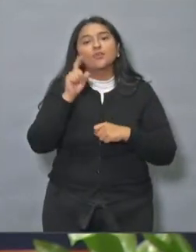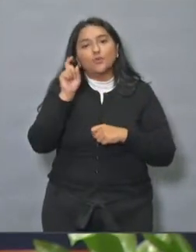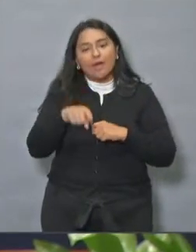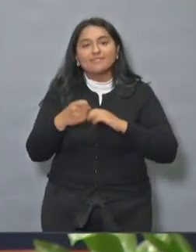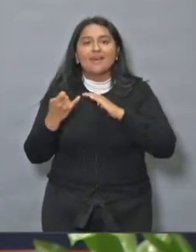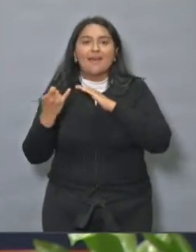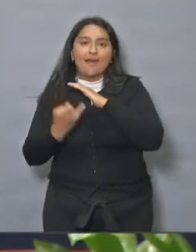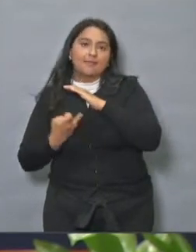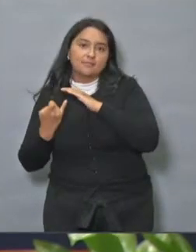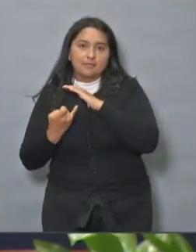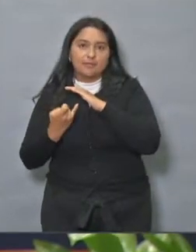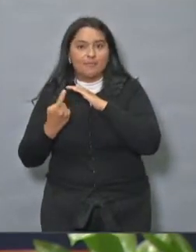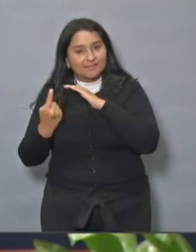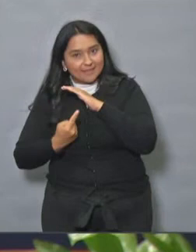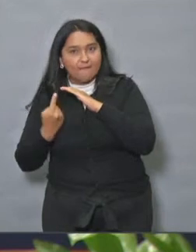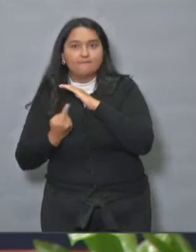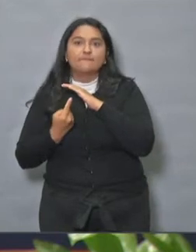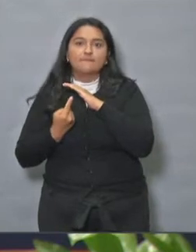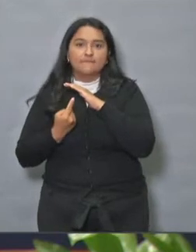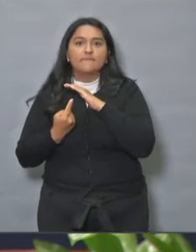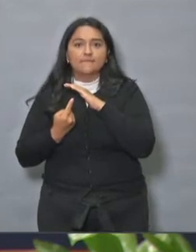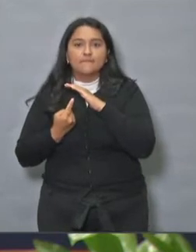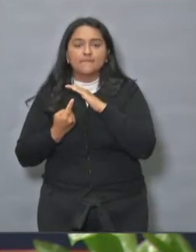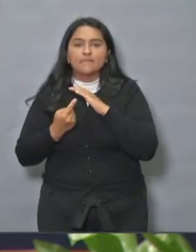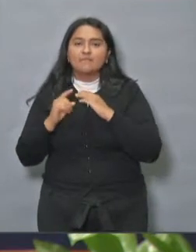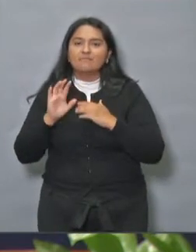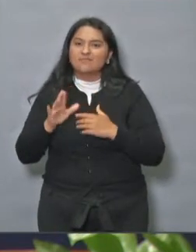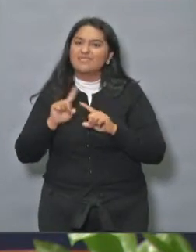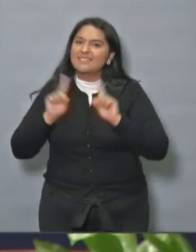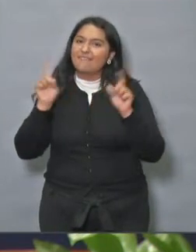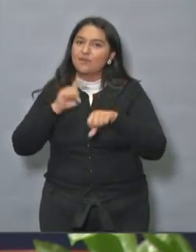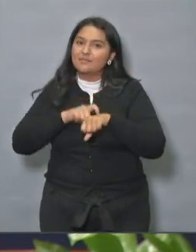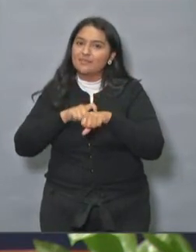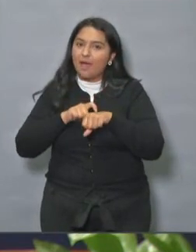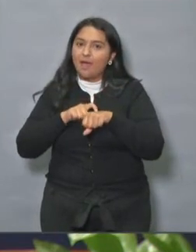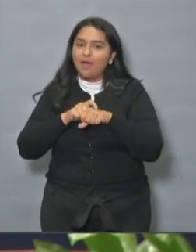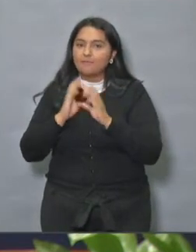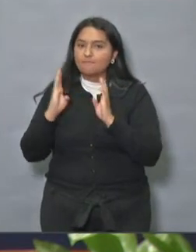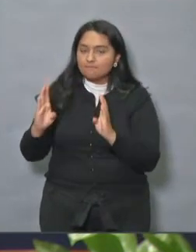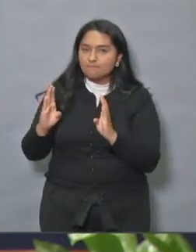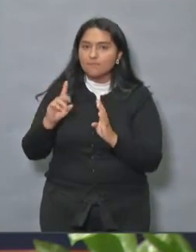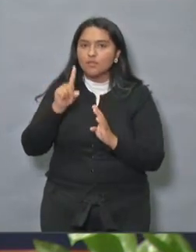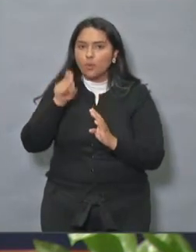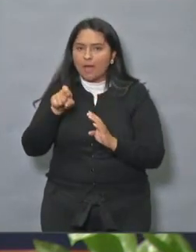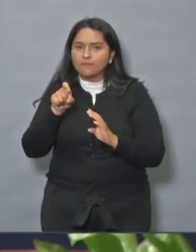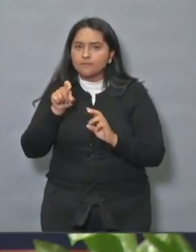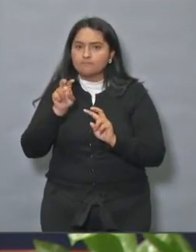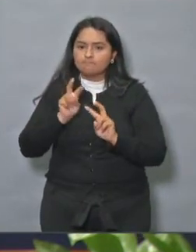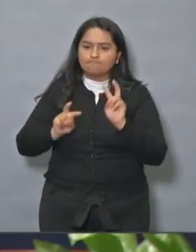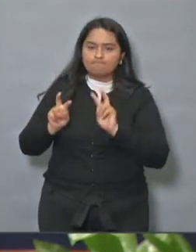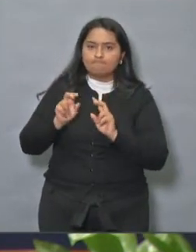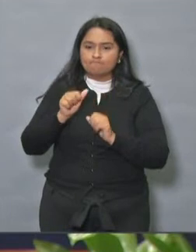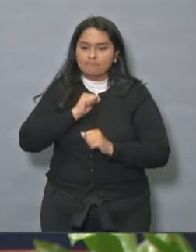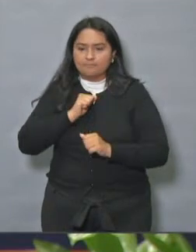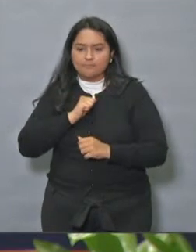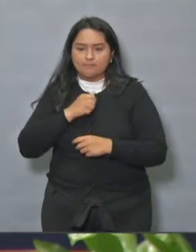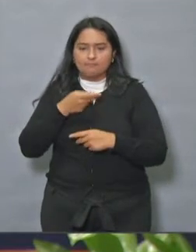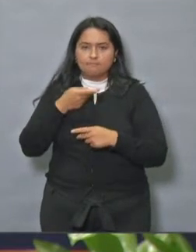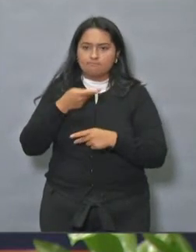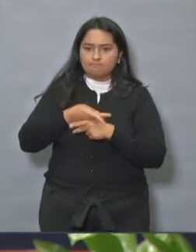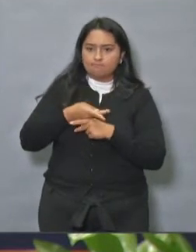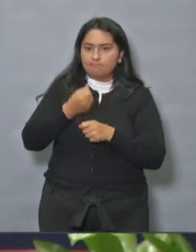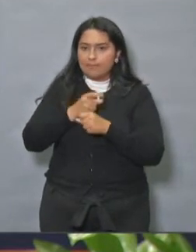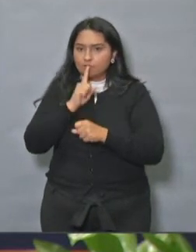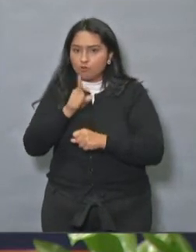that needs to isolate, which has its own timeline, and where you would need to monitor yourself carefully for the escalation of symptoms